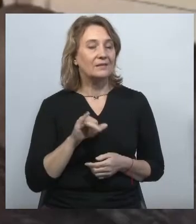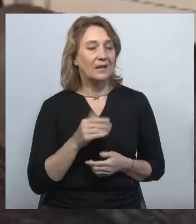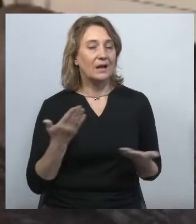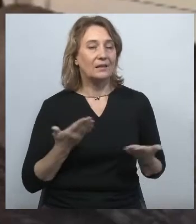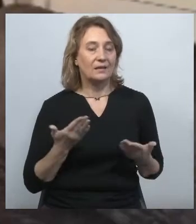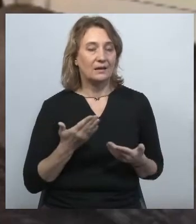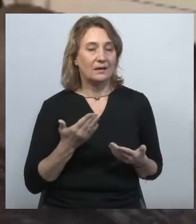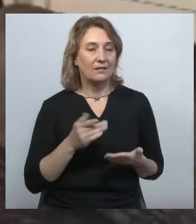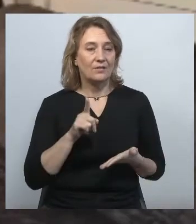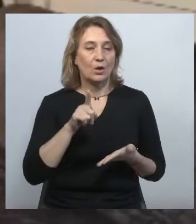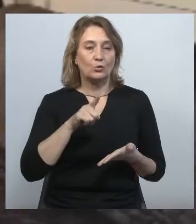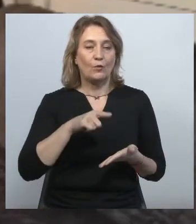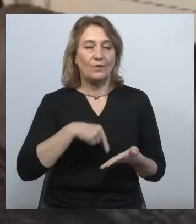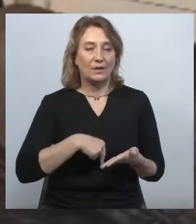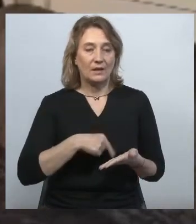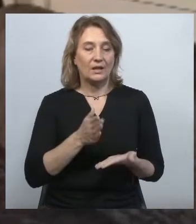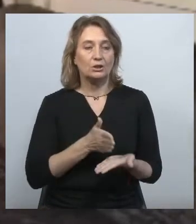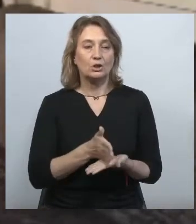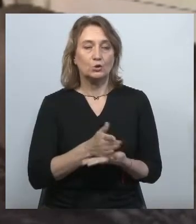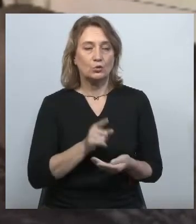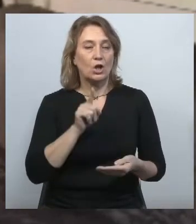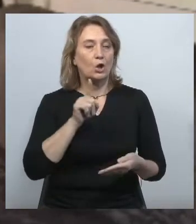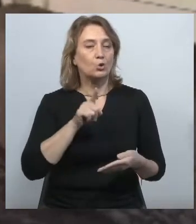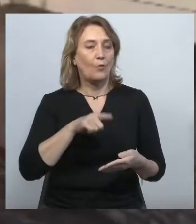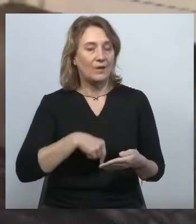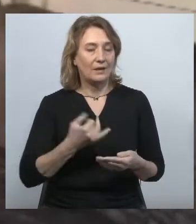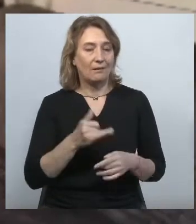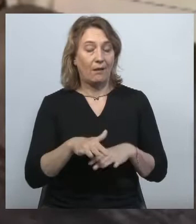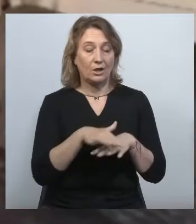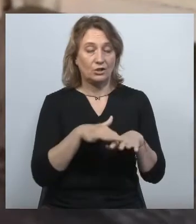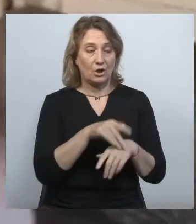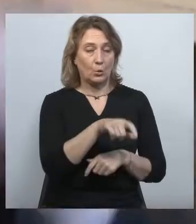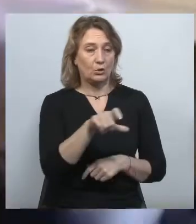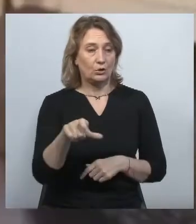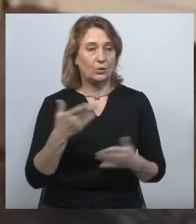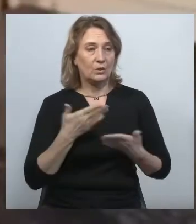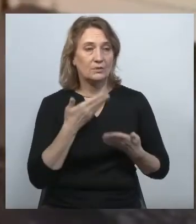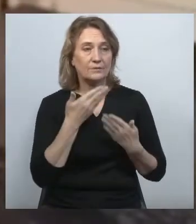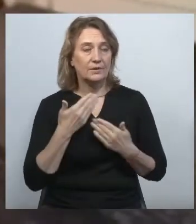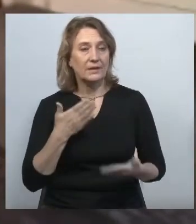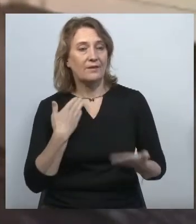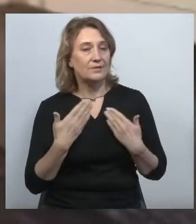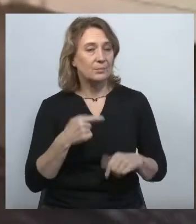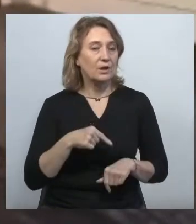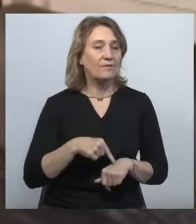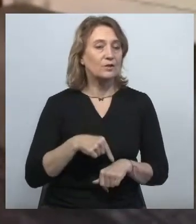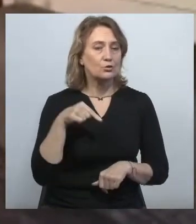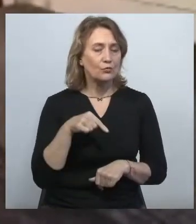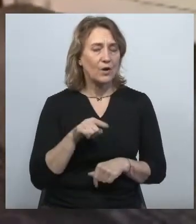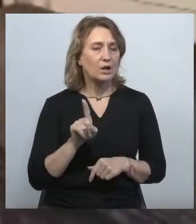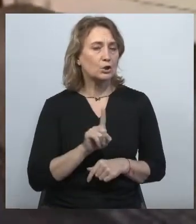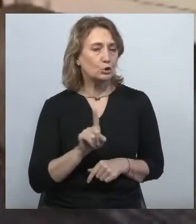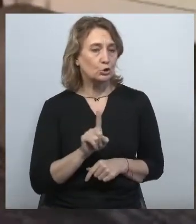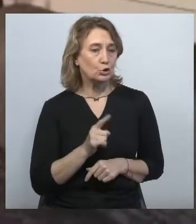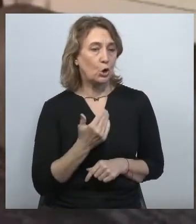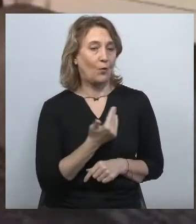only trusted if the audience you are talking to feels that you're holding yourself demonstrably